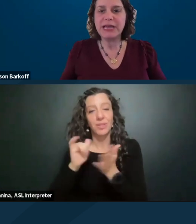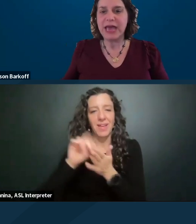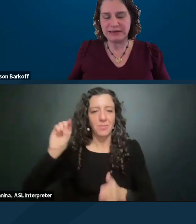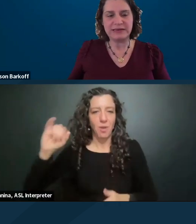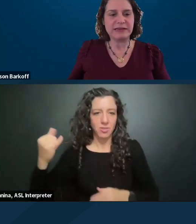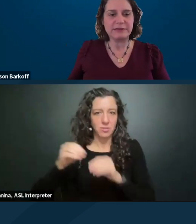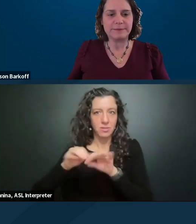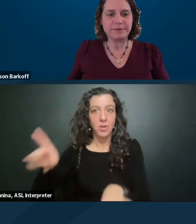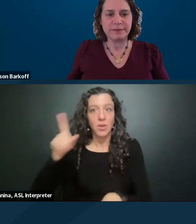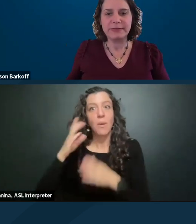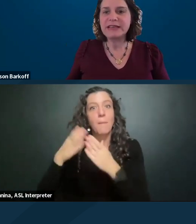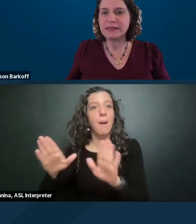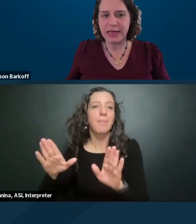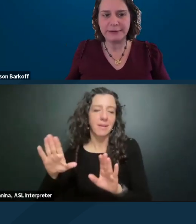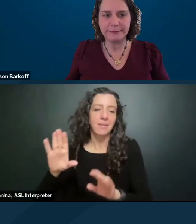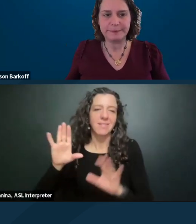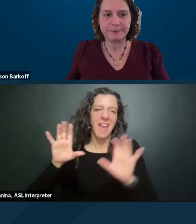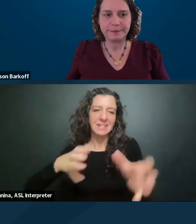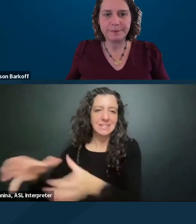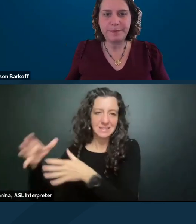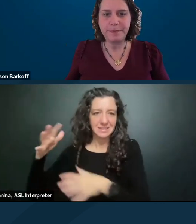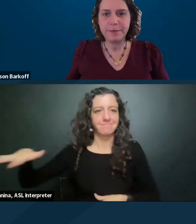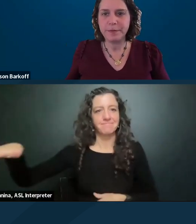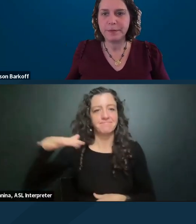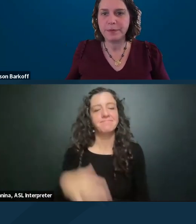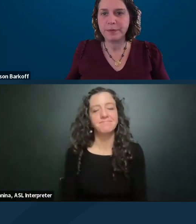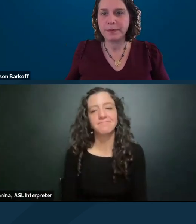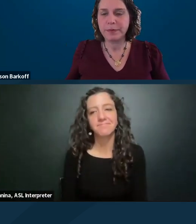for public entities. Next slide.